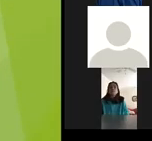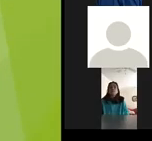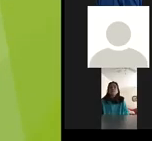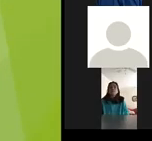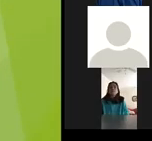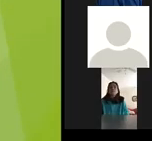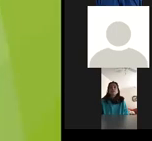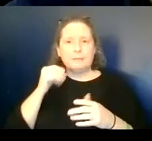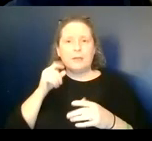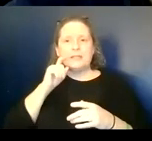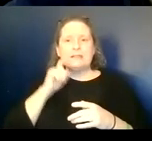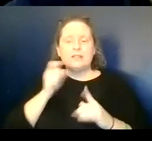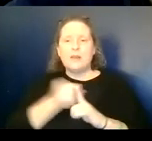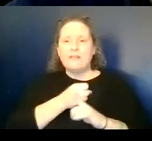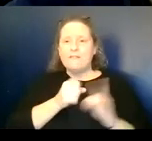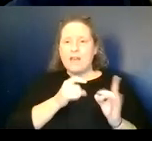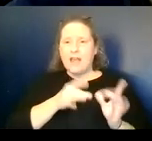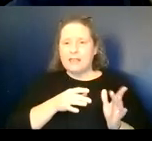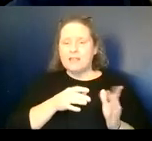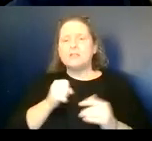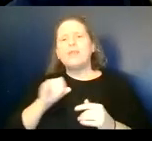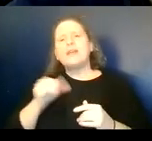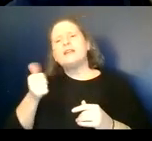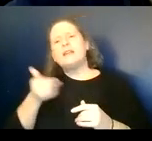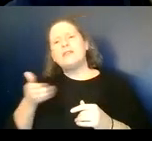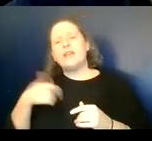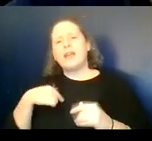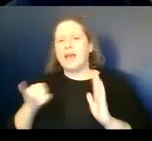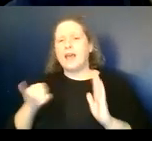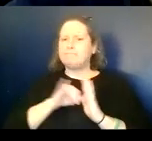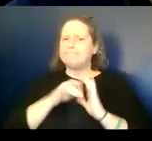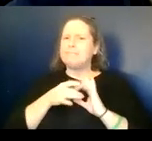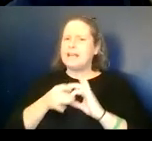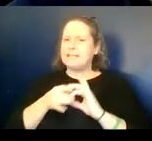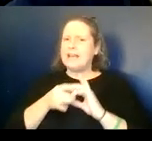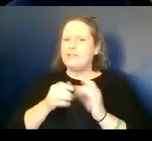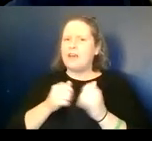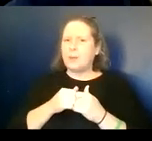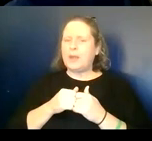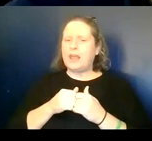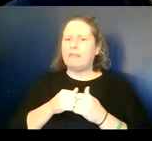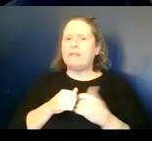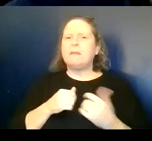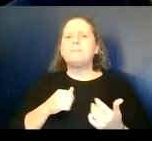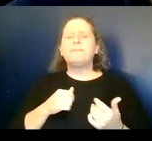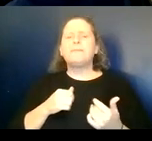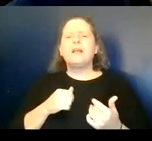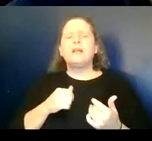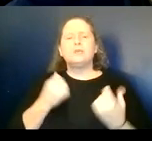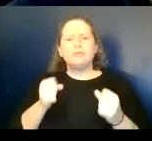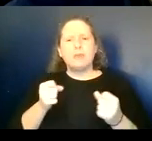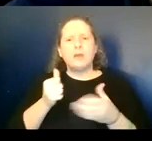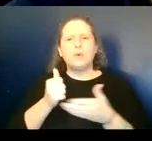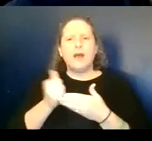I identify with. And so these are just kind of getting us in a comfort space of where we can